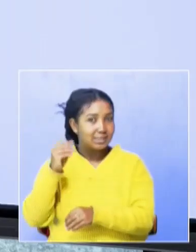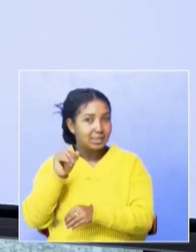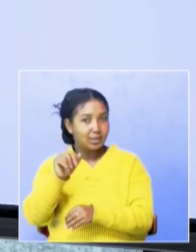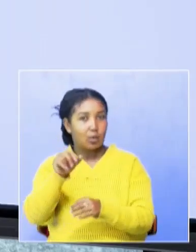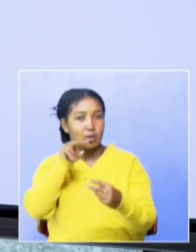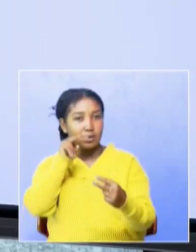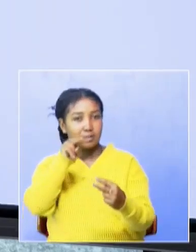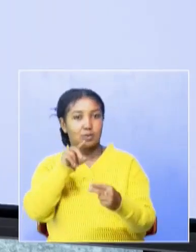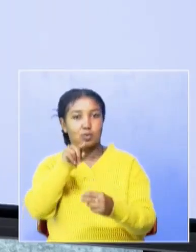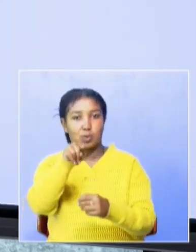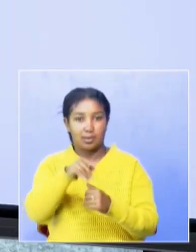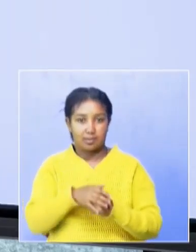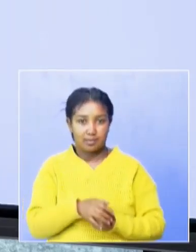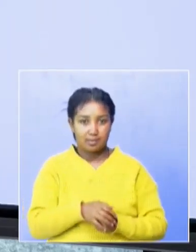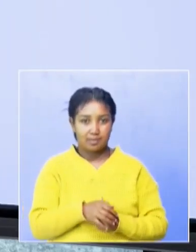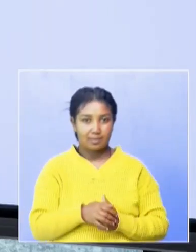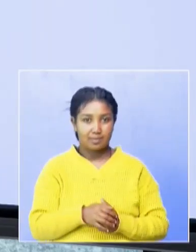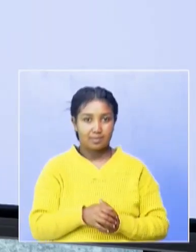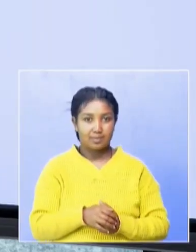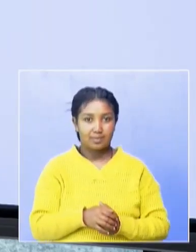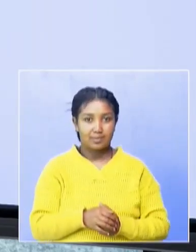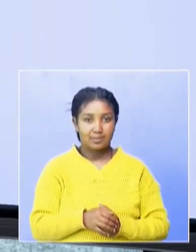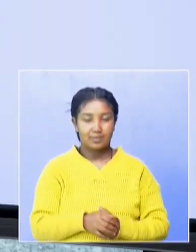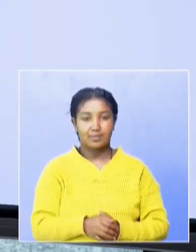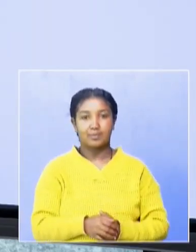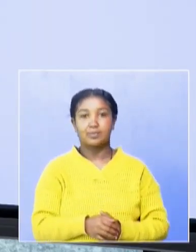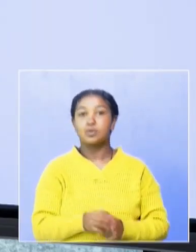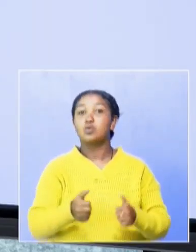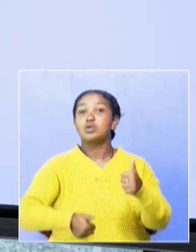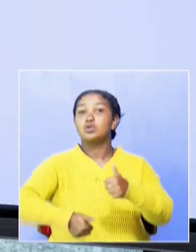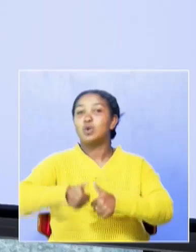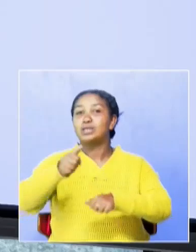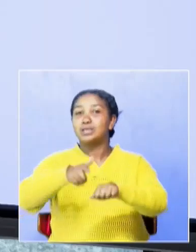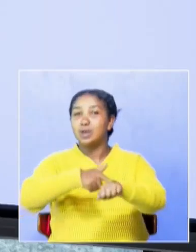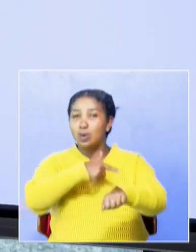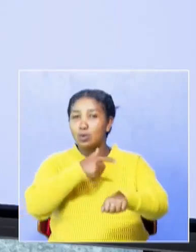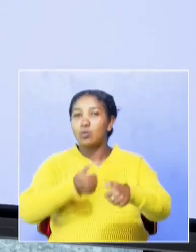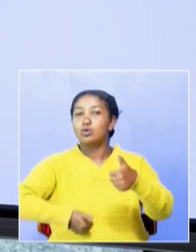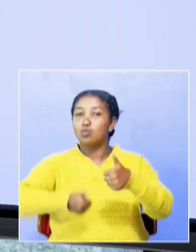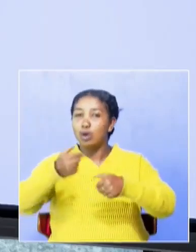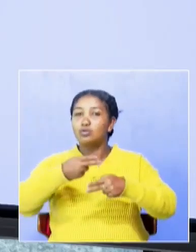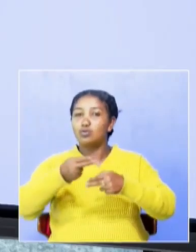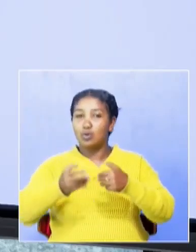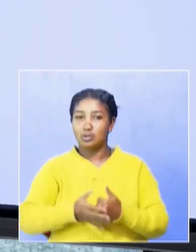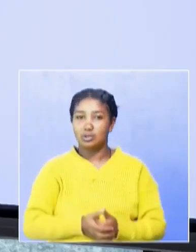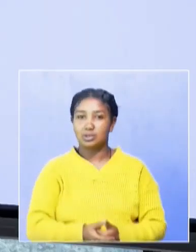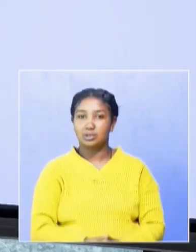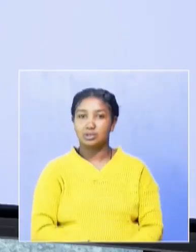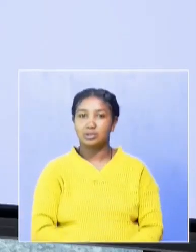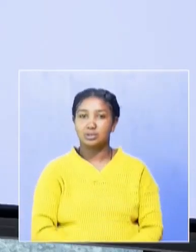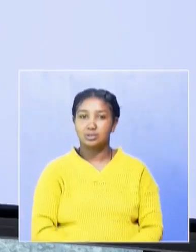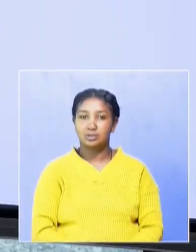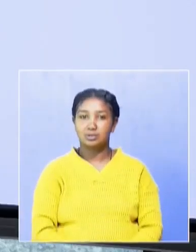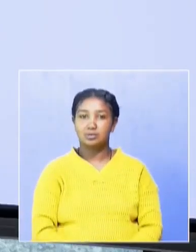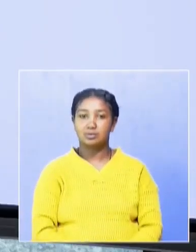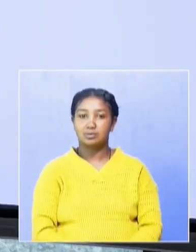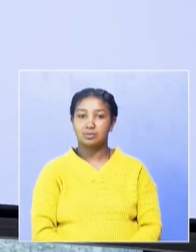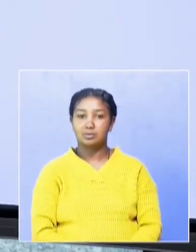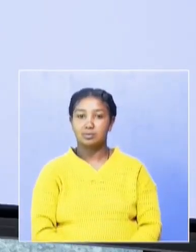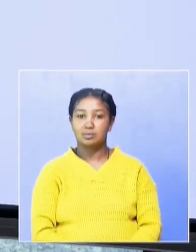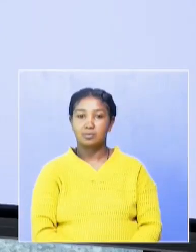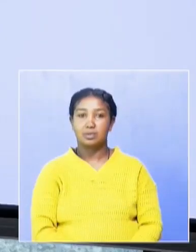him. Yes? Which one is long? Which one is short action?